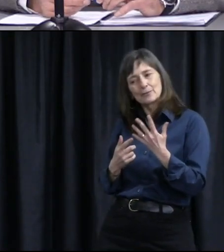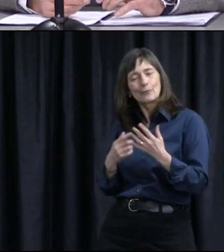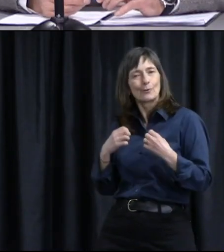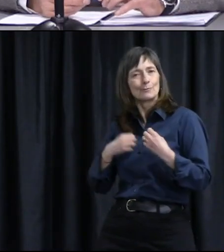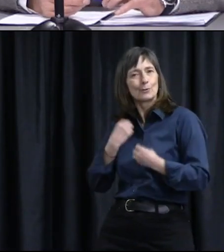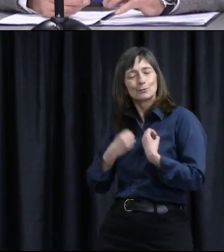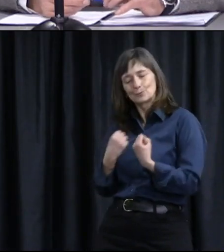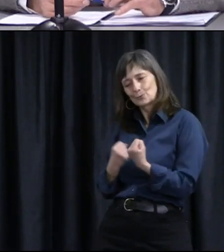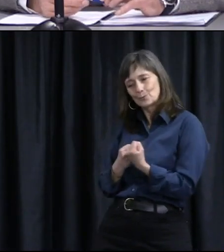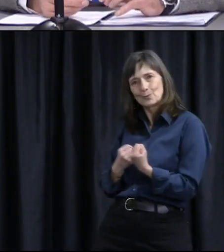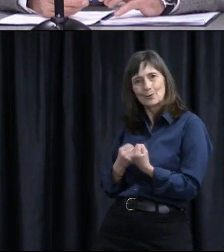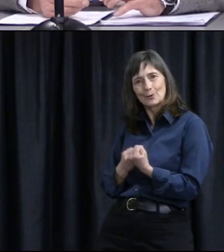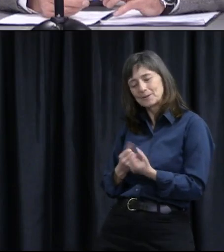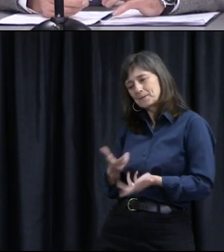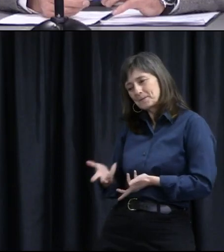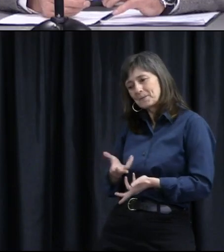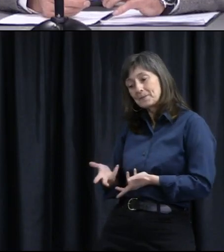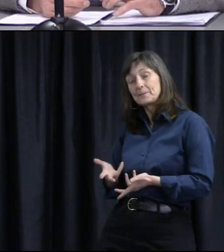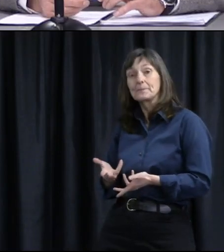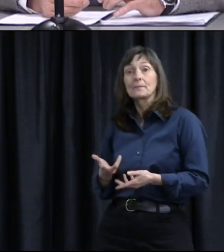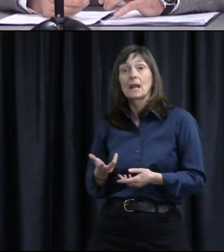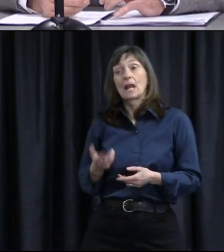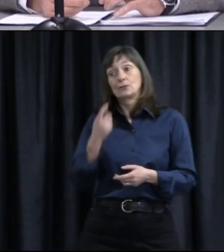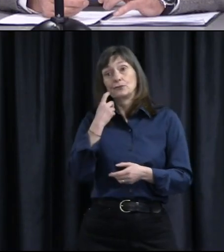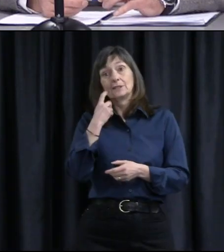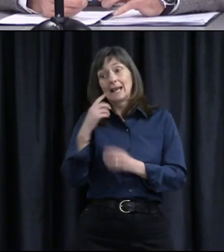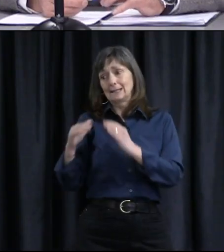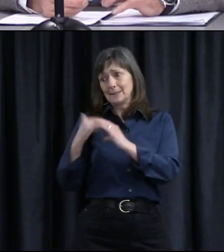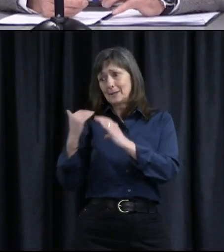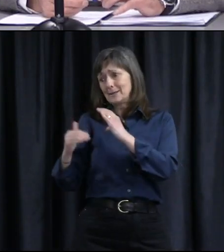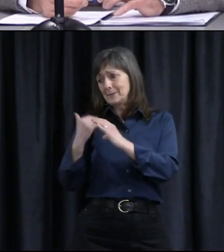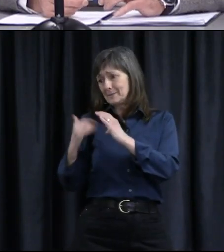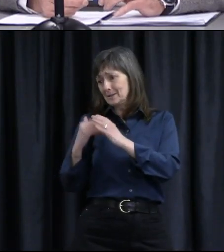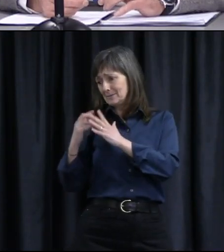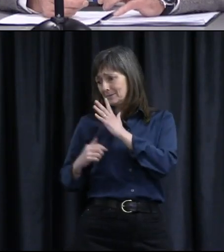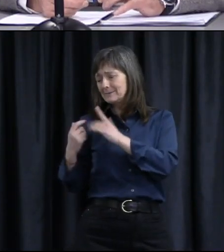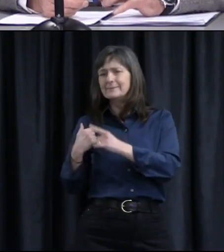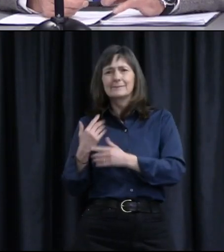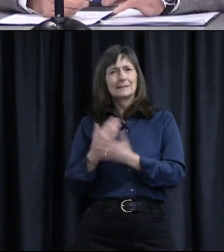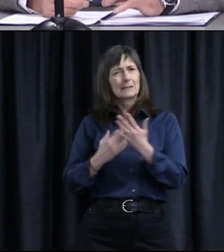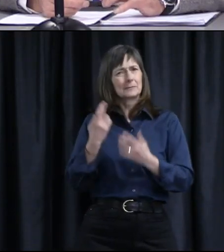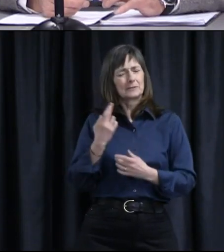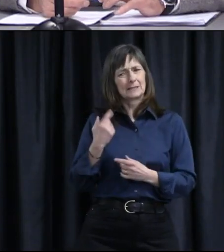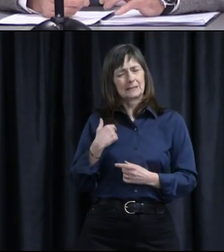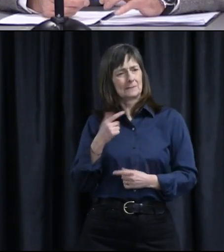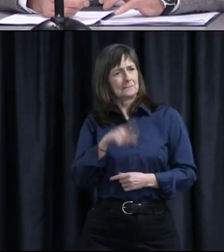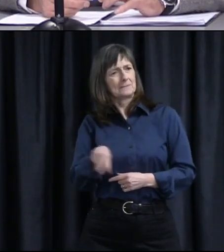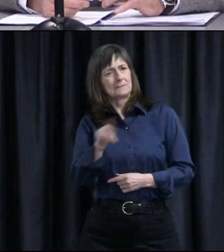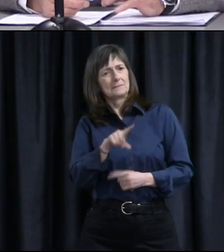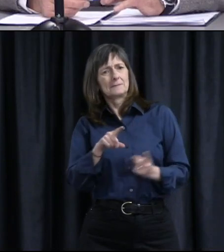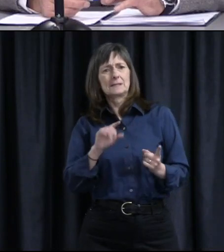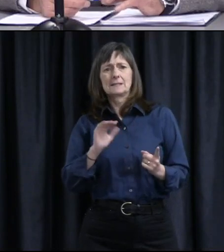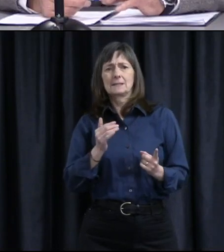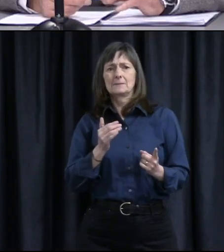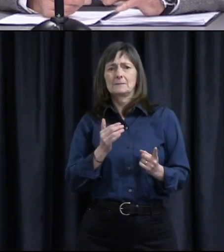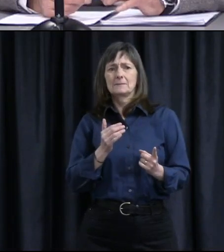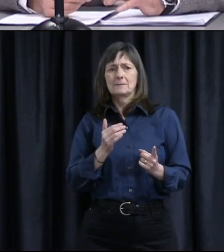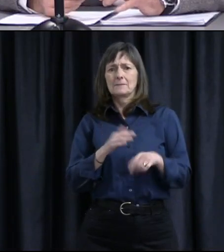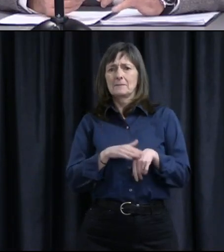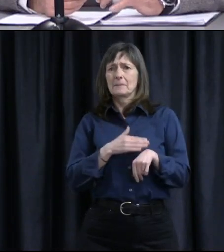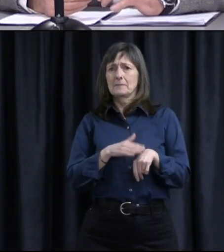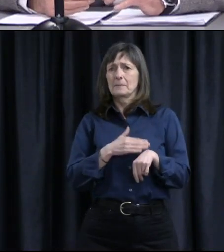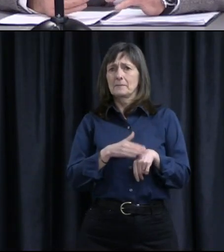of view of letters and emails that I have received, for some reason there is a perception out there that vets